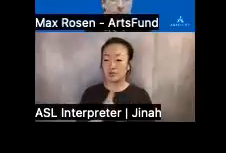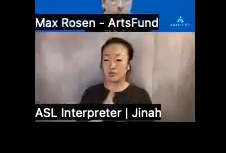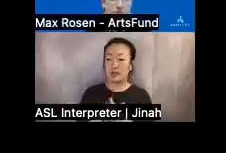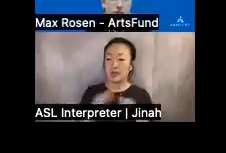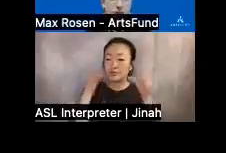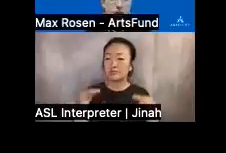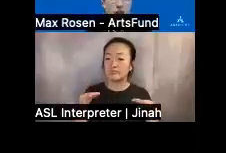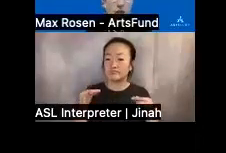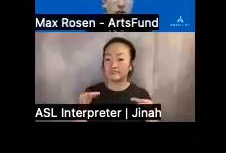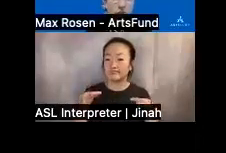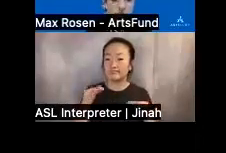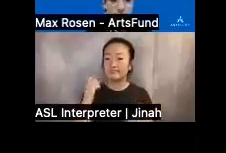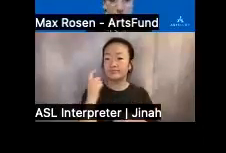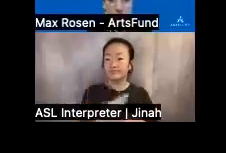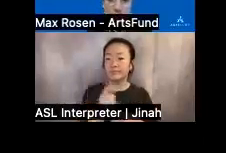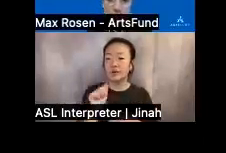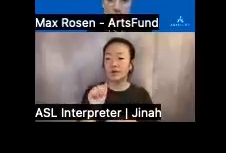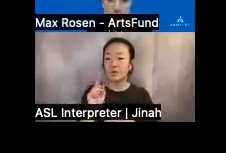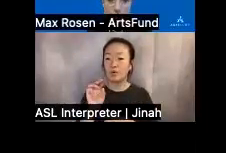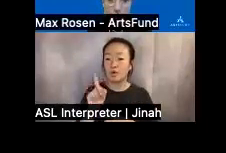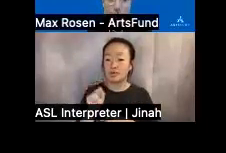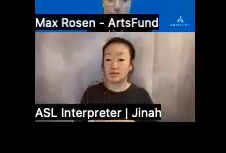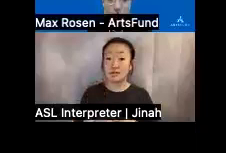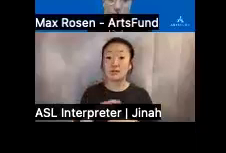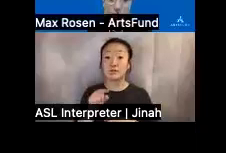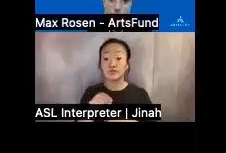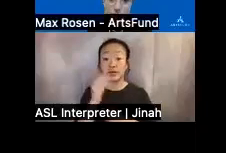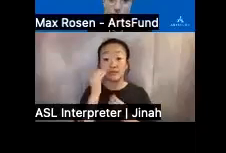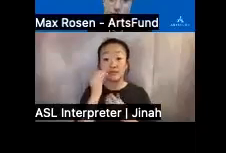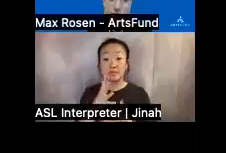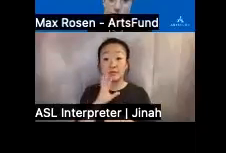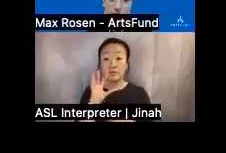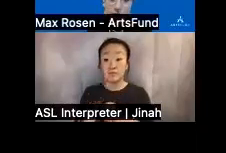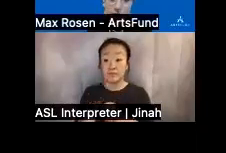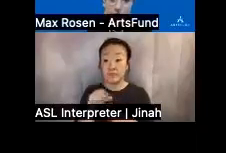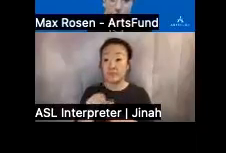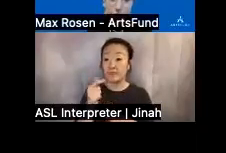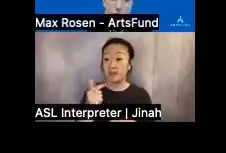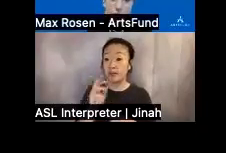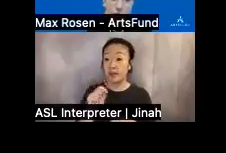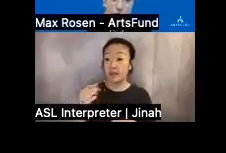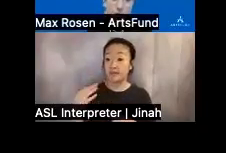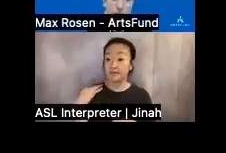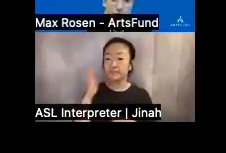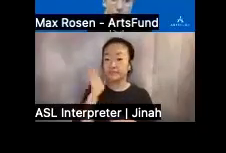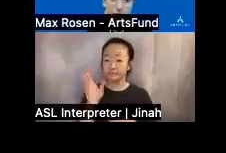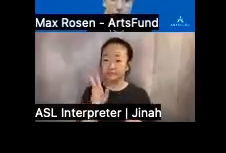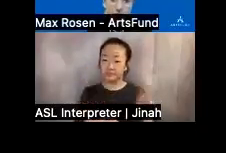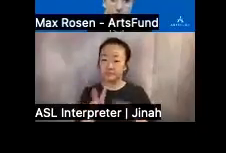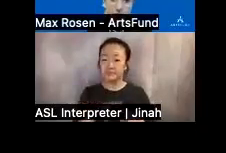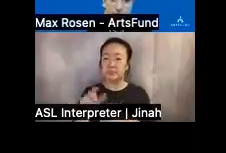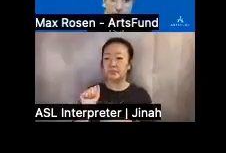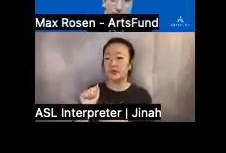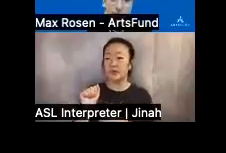awards. The demographic data you provide as part of your Community Accelerator Grant application will be reviewed by ArtsFund